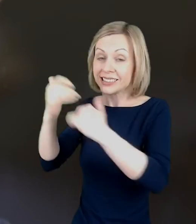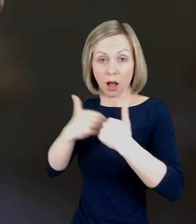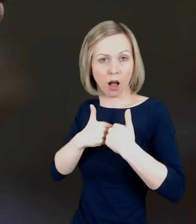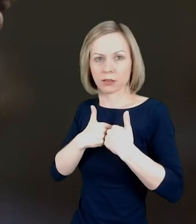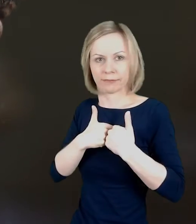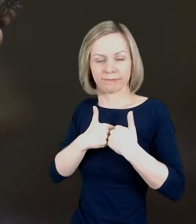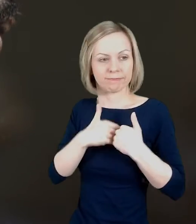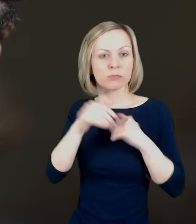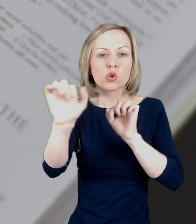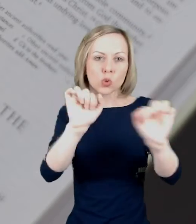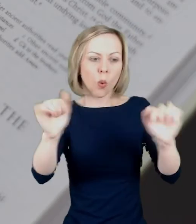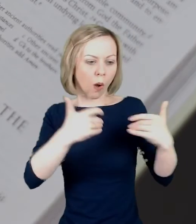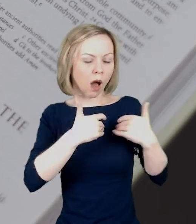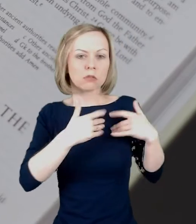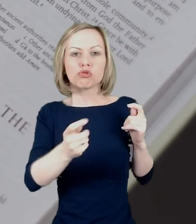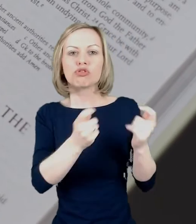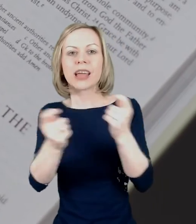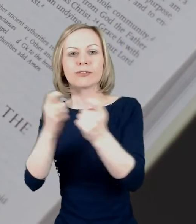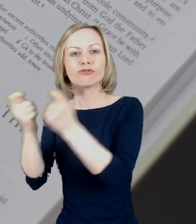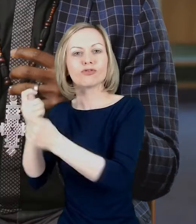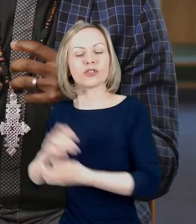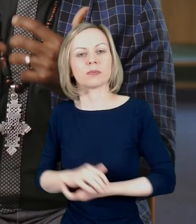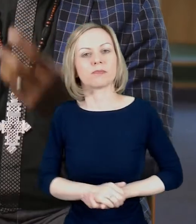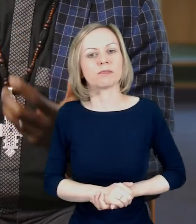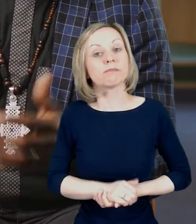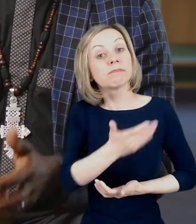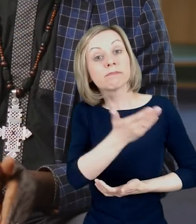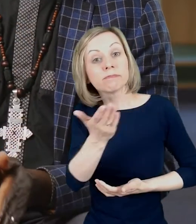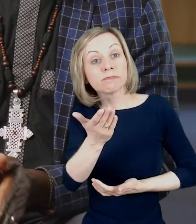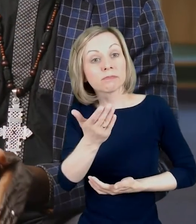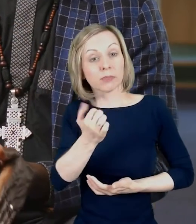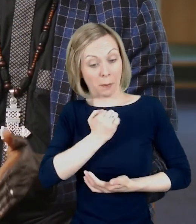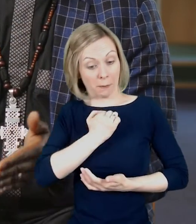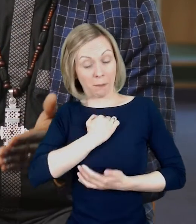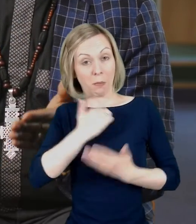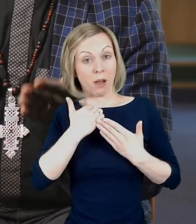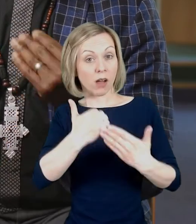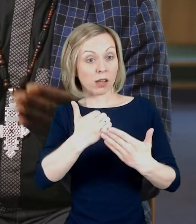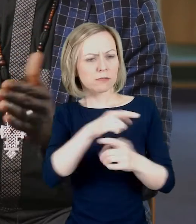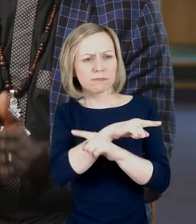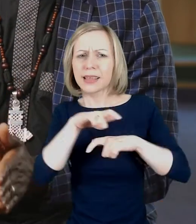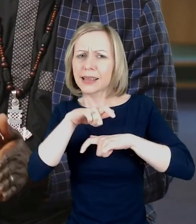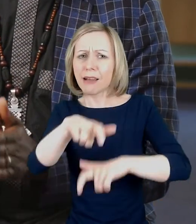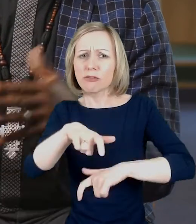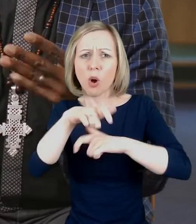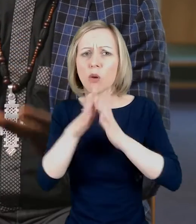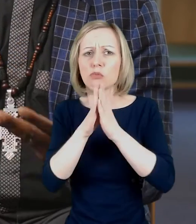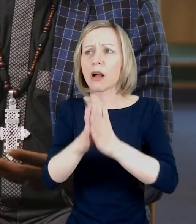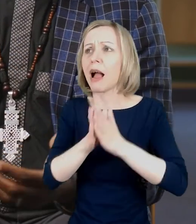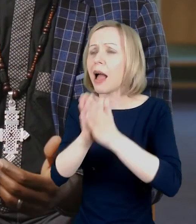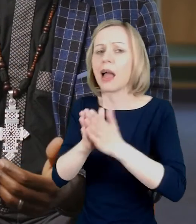praying. And what I would say is keep praying, because the work of prayer